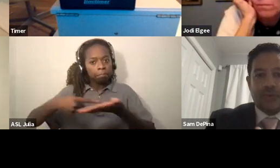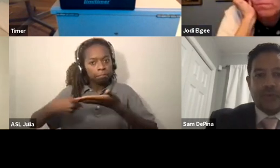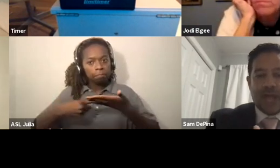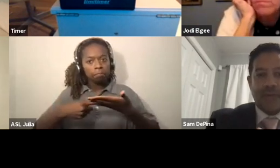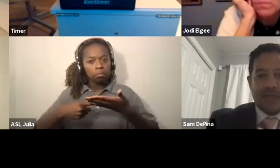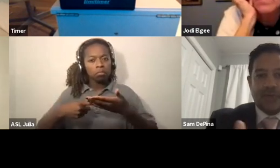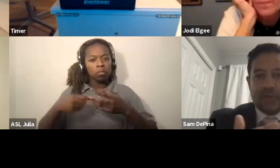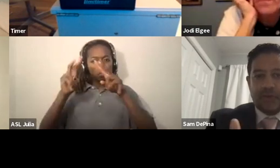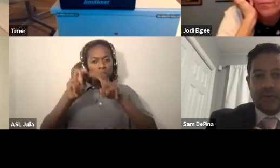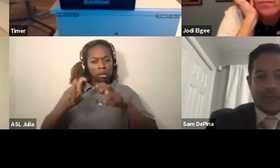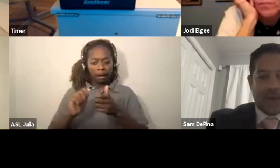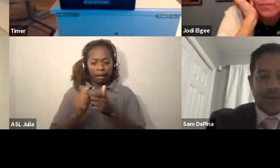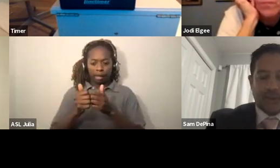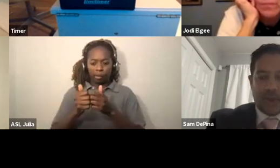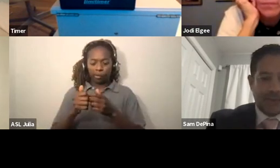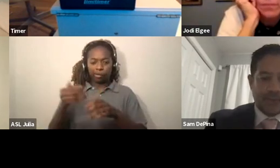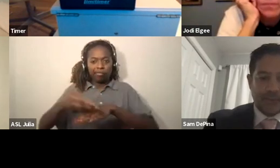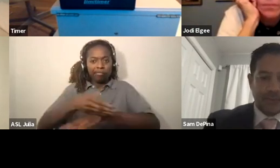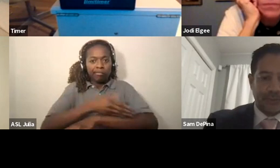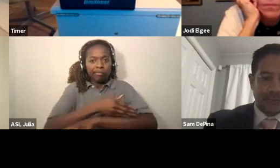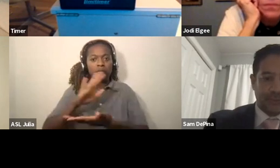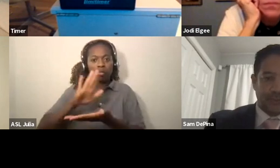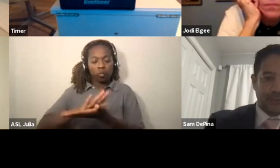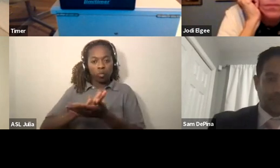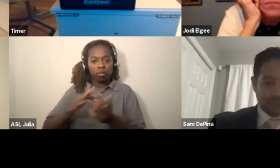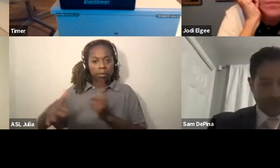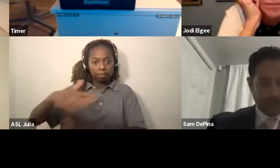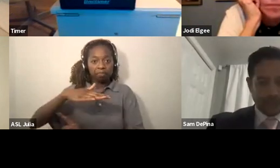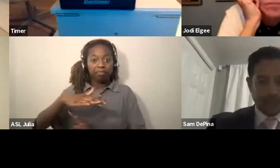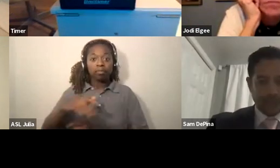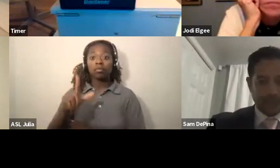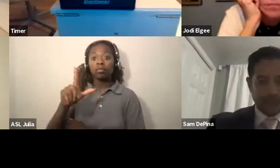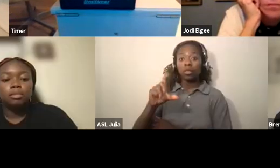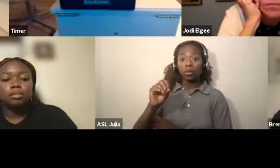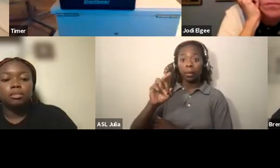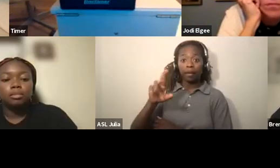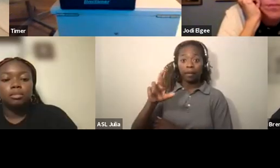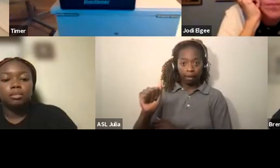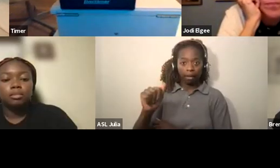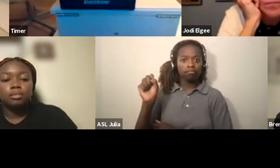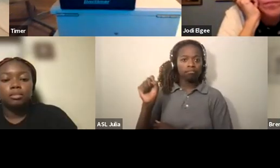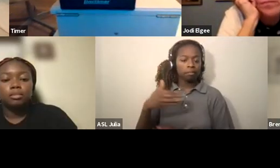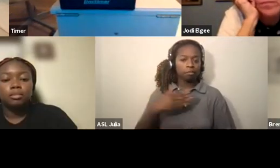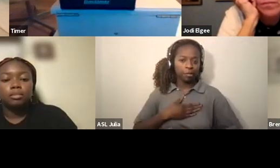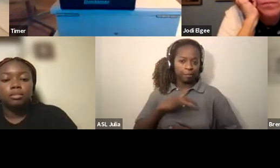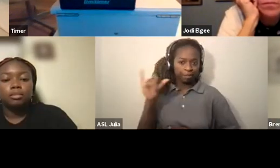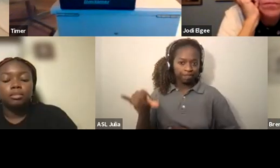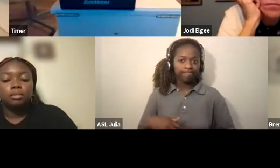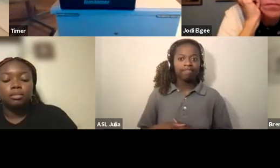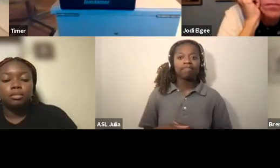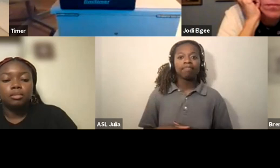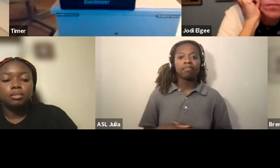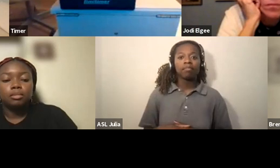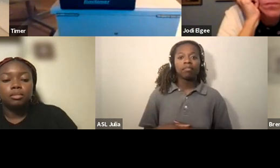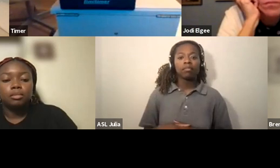improve the school climate as a result of doing some of that work as well yeah i appreciate that um i think the the we're looking at